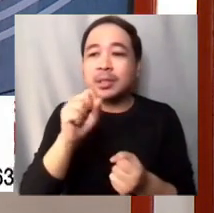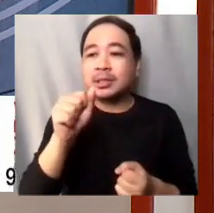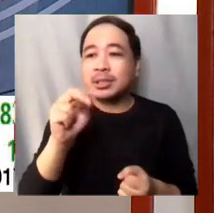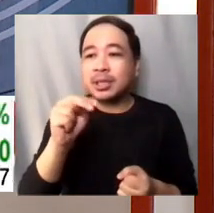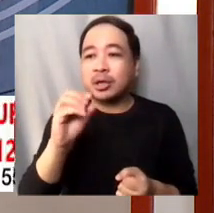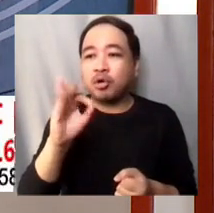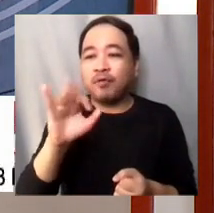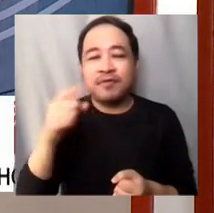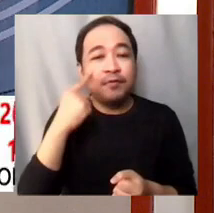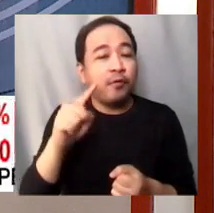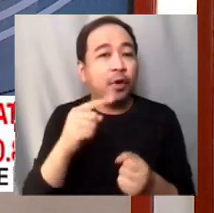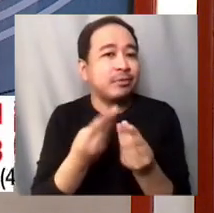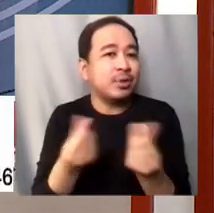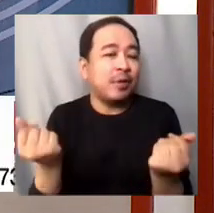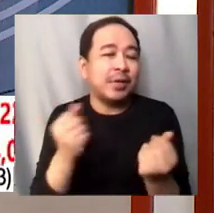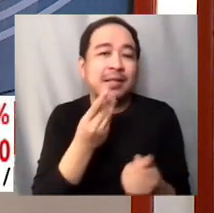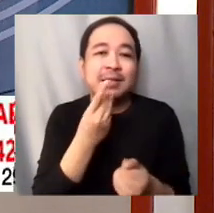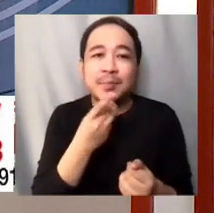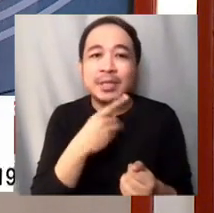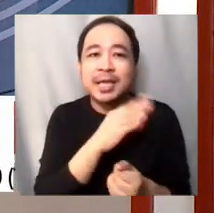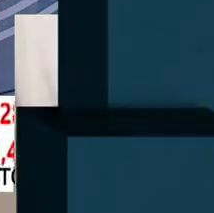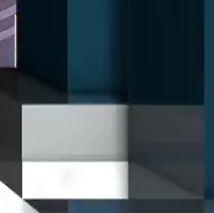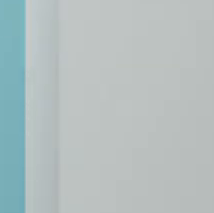diabetes and hypertension. More from Bruce Rodriguez.